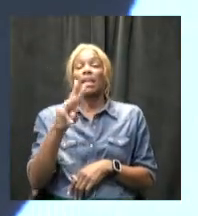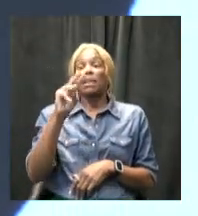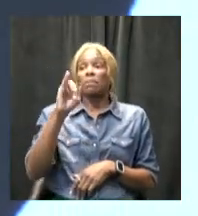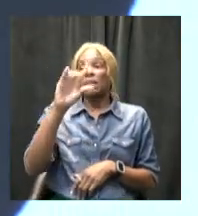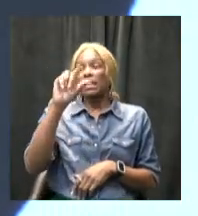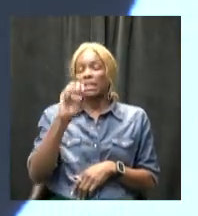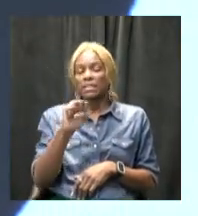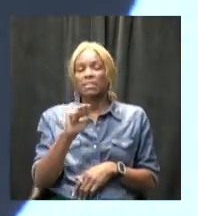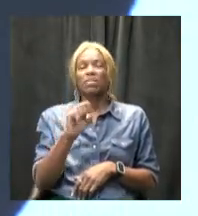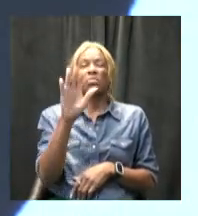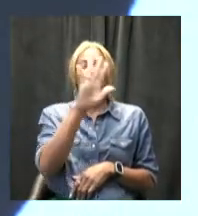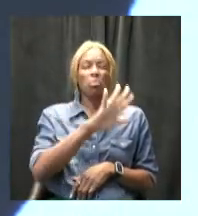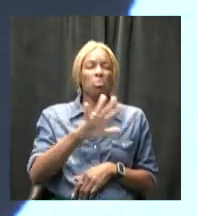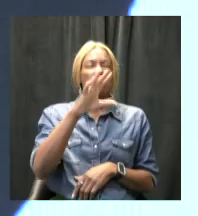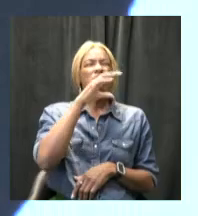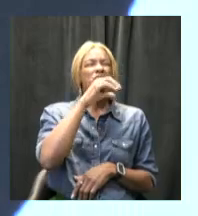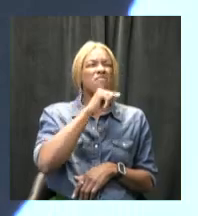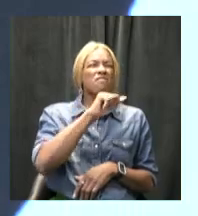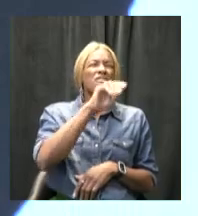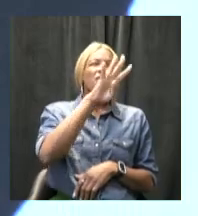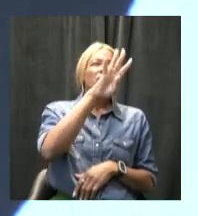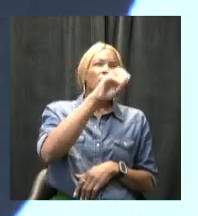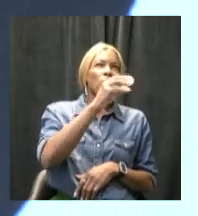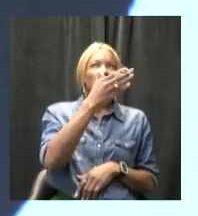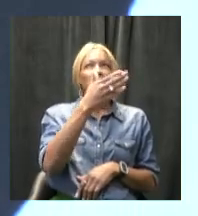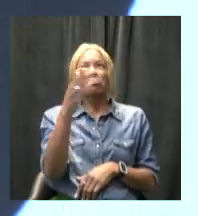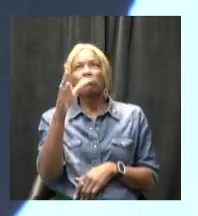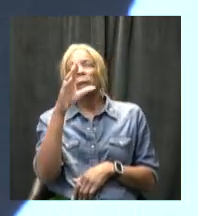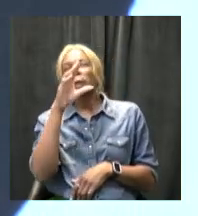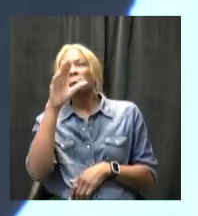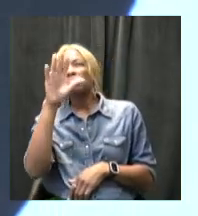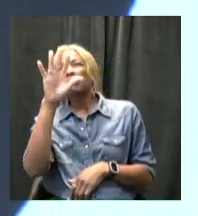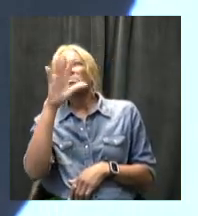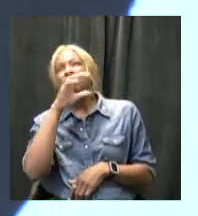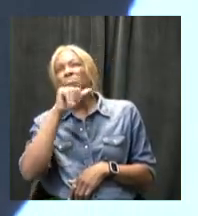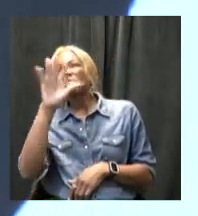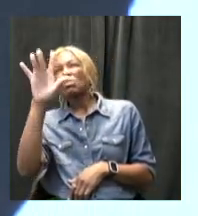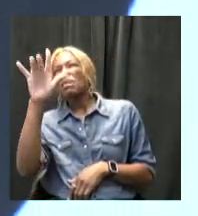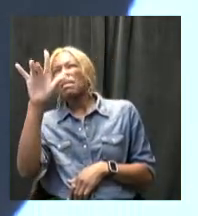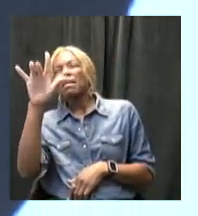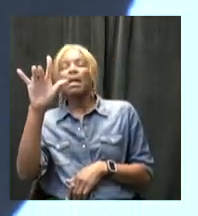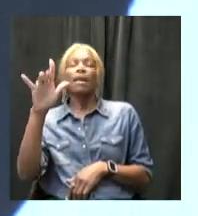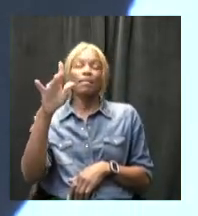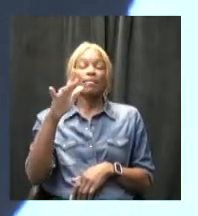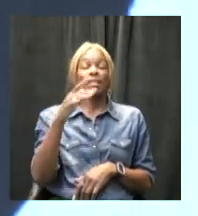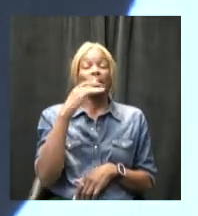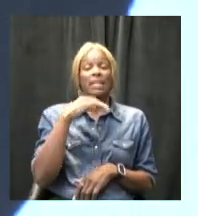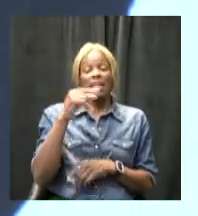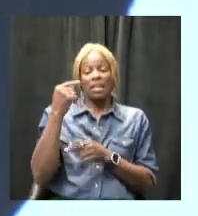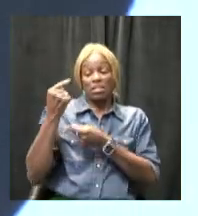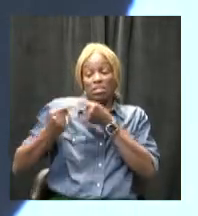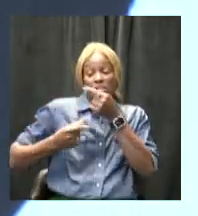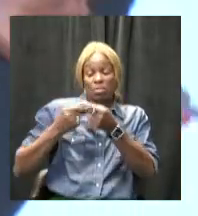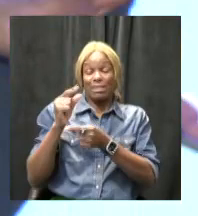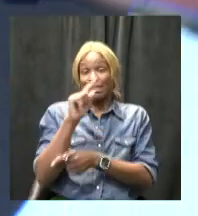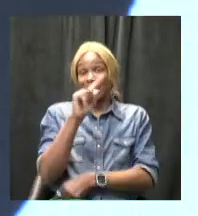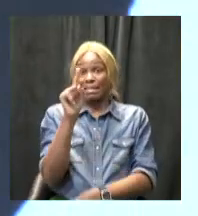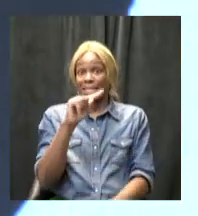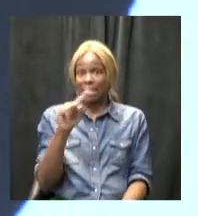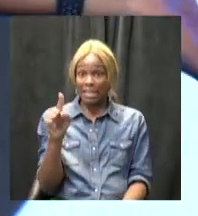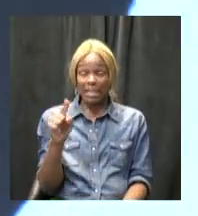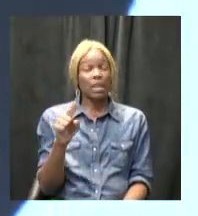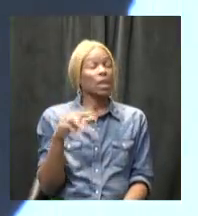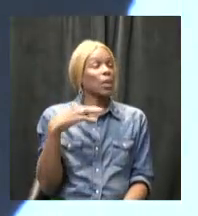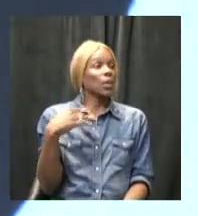that's around 40 and around 25. And then after that, you've got Gen Z that's coming up right behind us. You've got